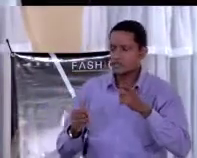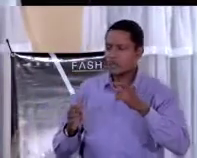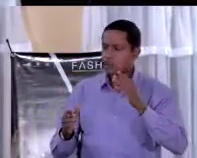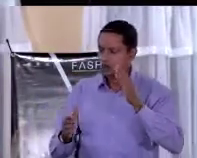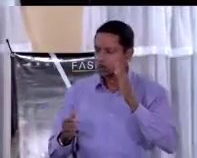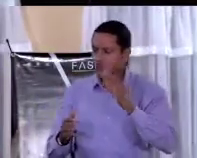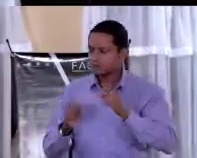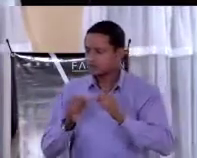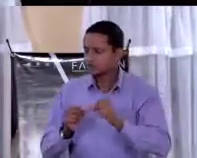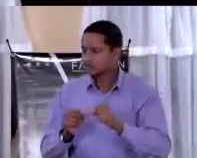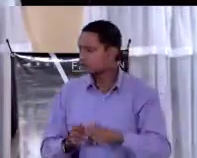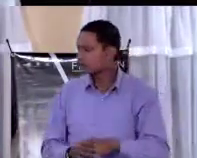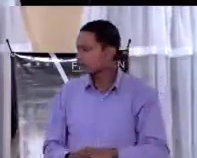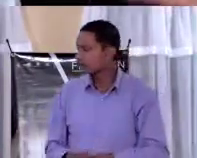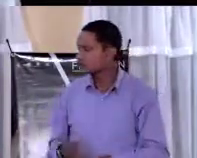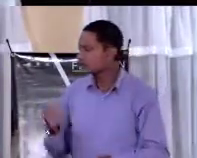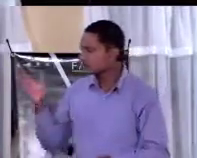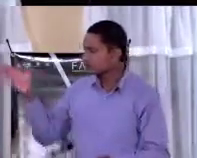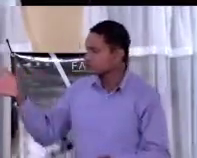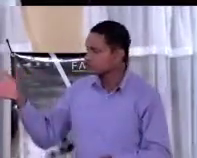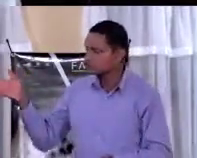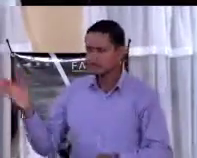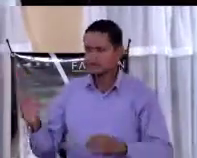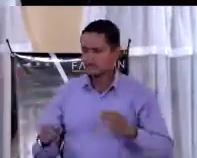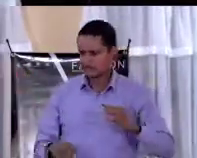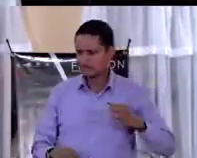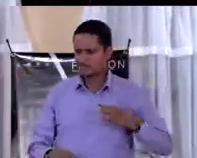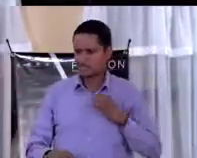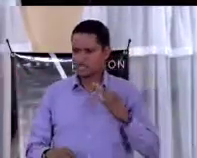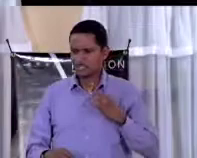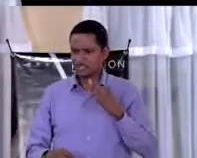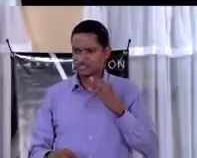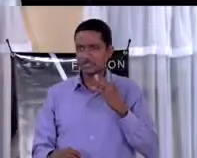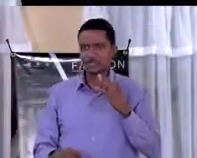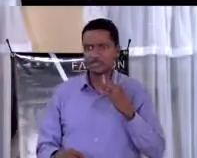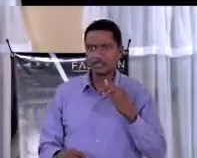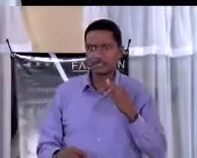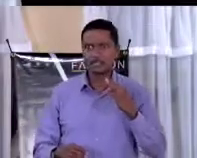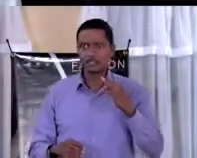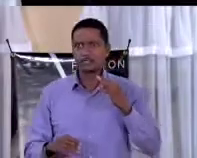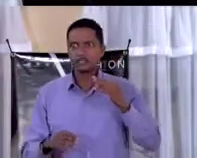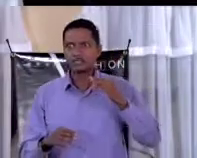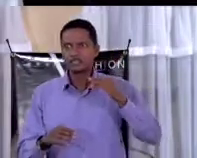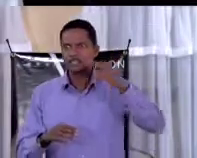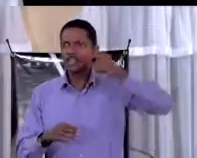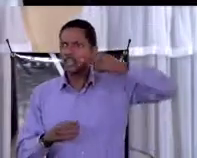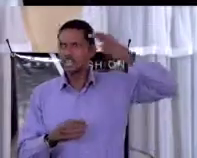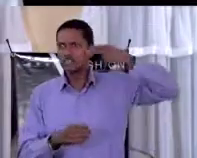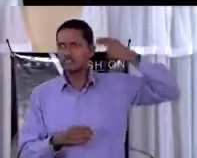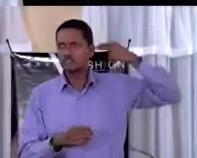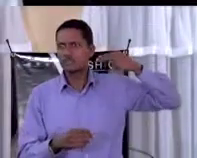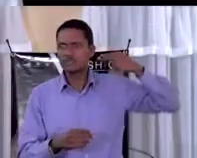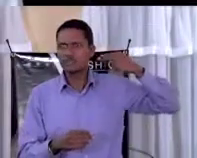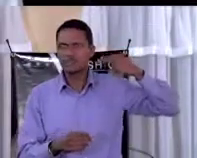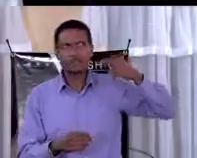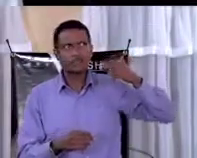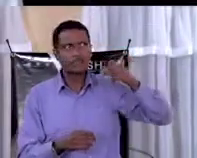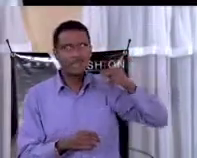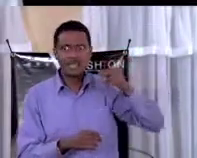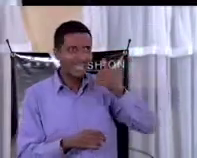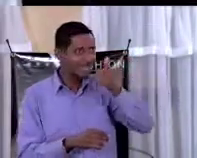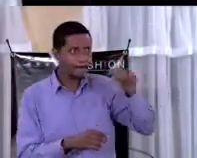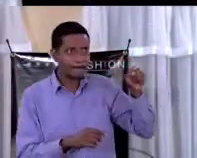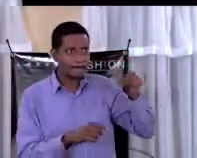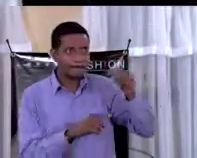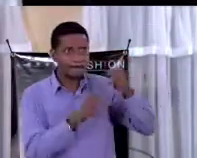by themselves. Mm-hmm. No American designer broke into the industry by themselves. It was a movement at the time. So fashion, obviously